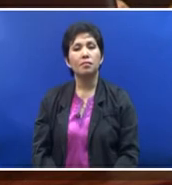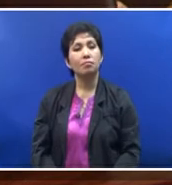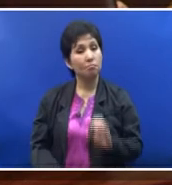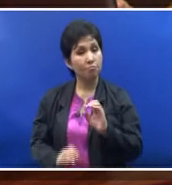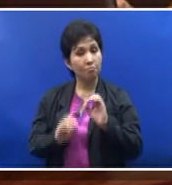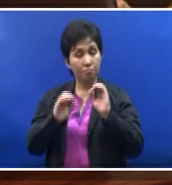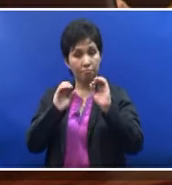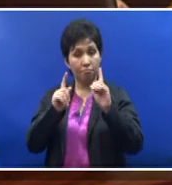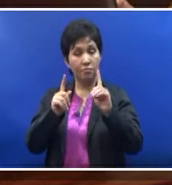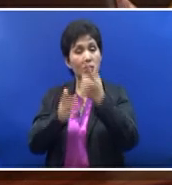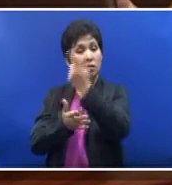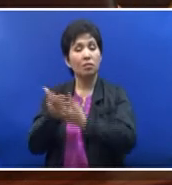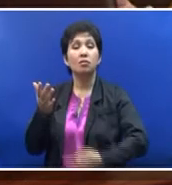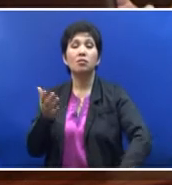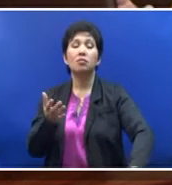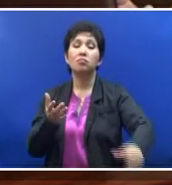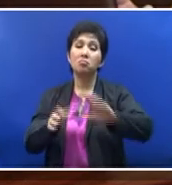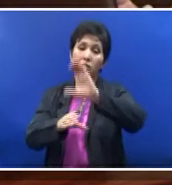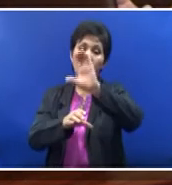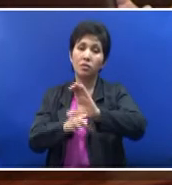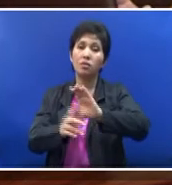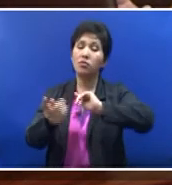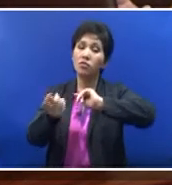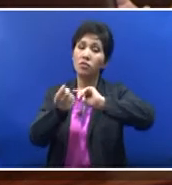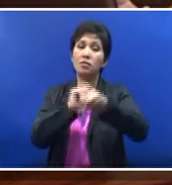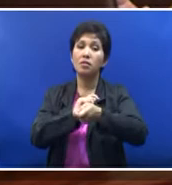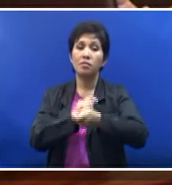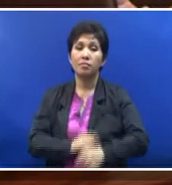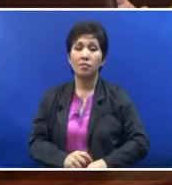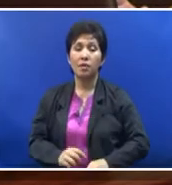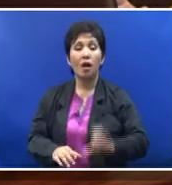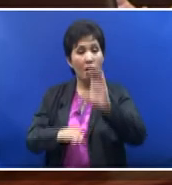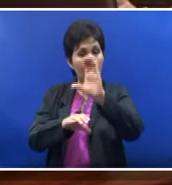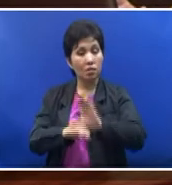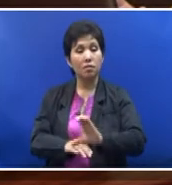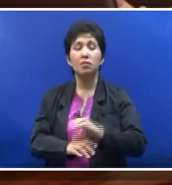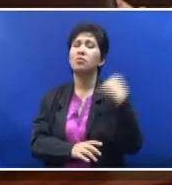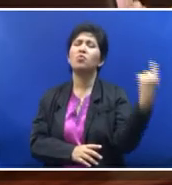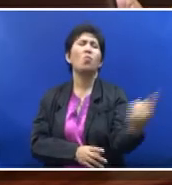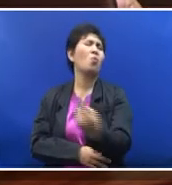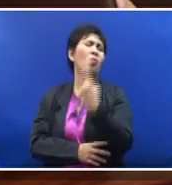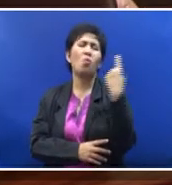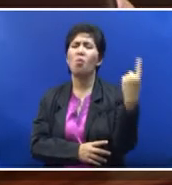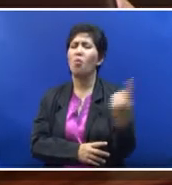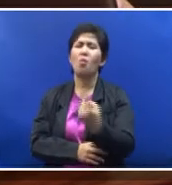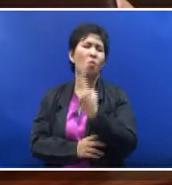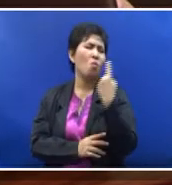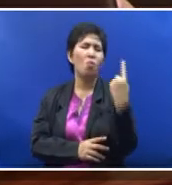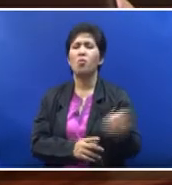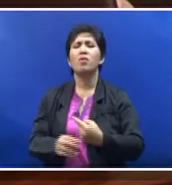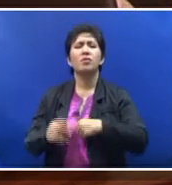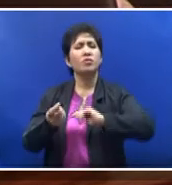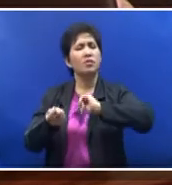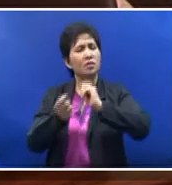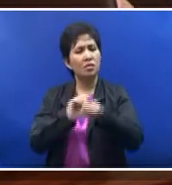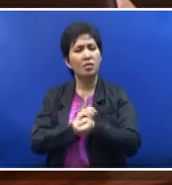Okay? What is culture is changing? Culture is always changing by two means.